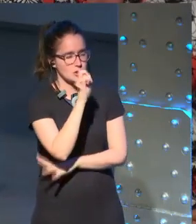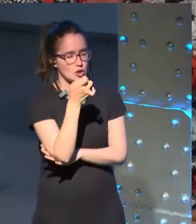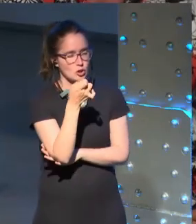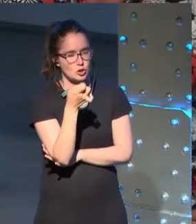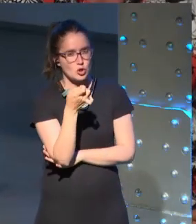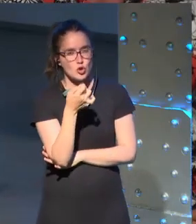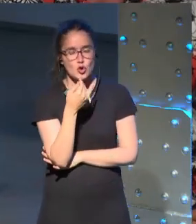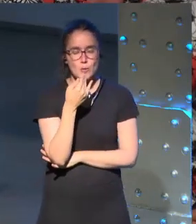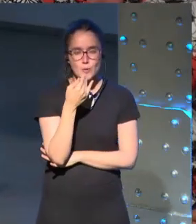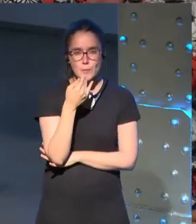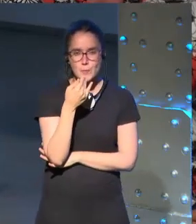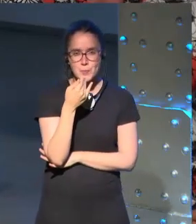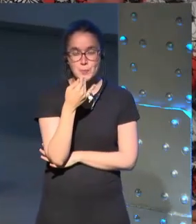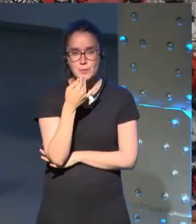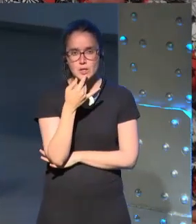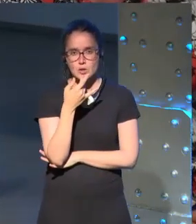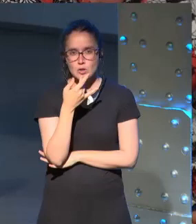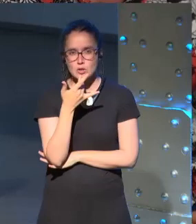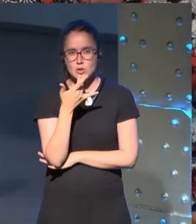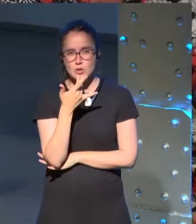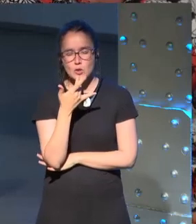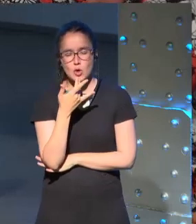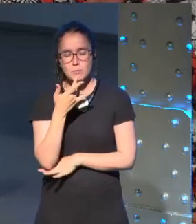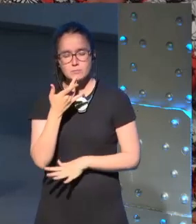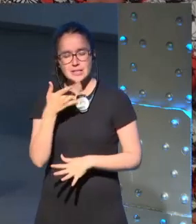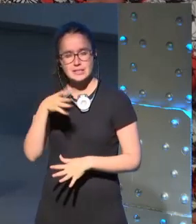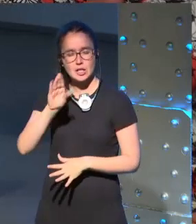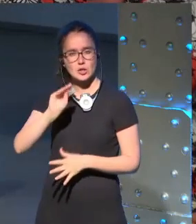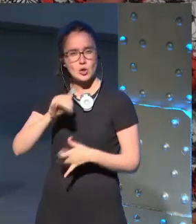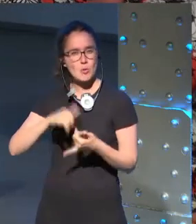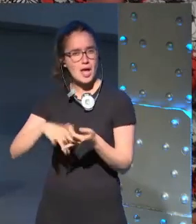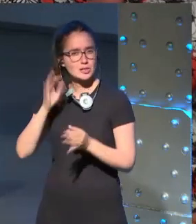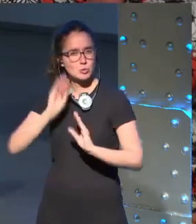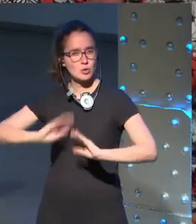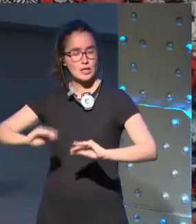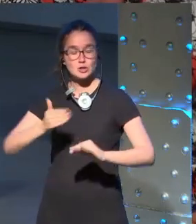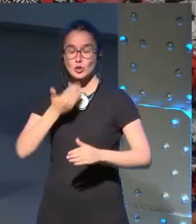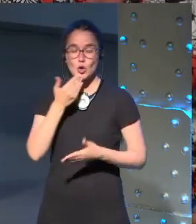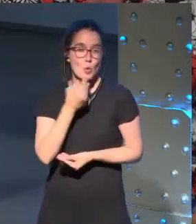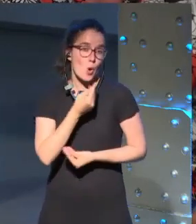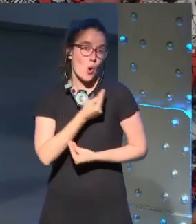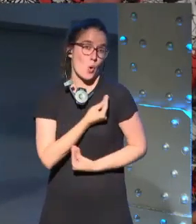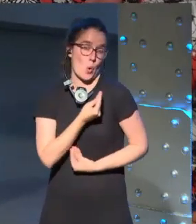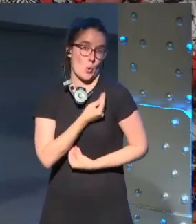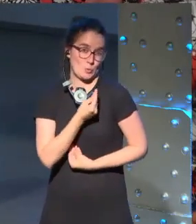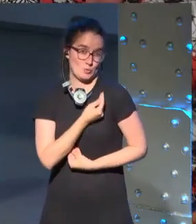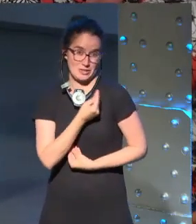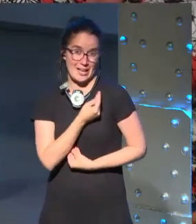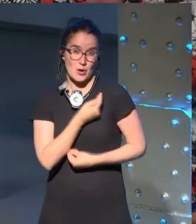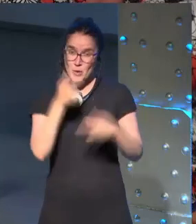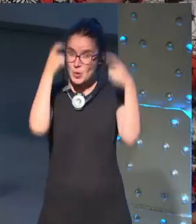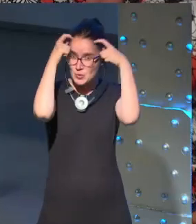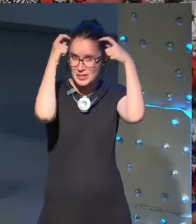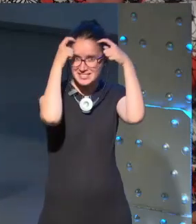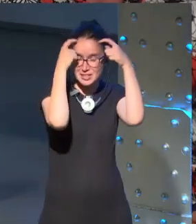feel really attached to him. So I understand Madeline. It's like a teddy bear, so to